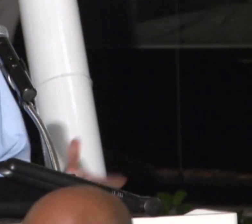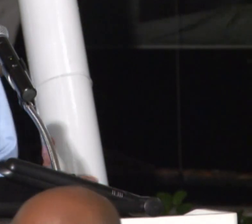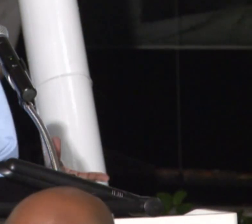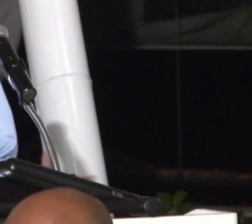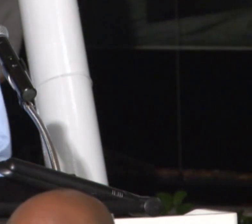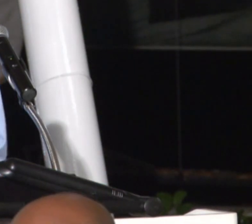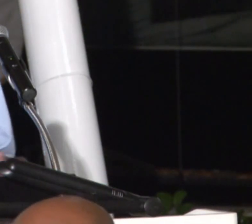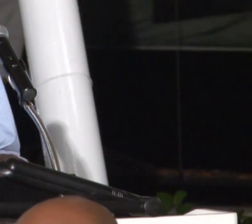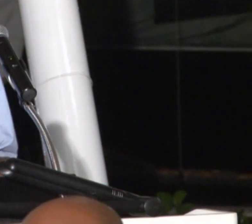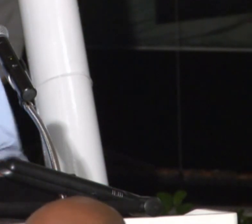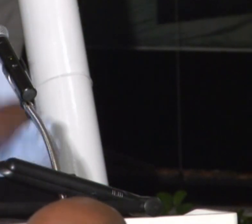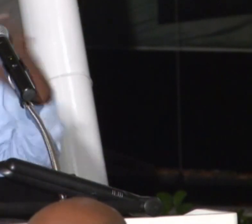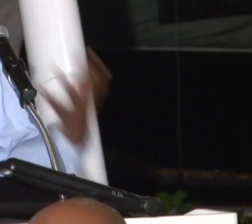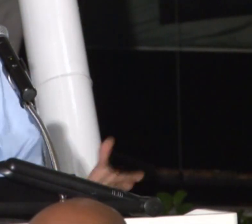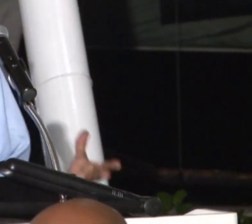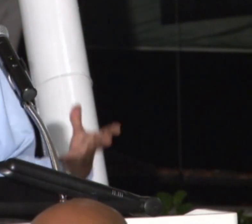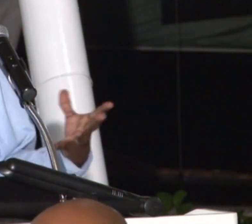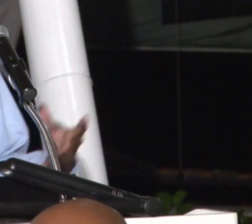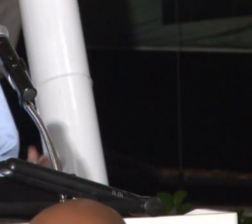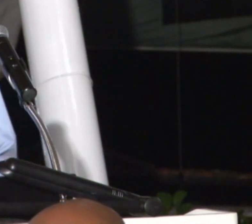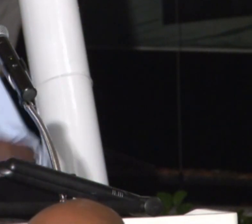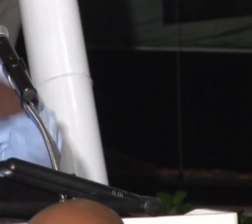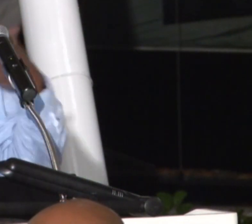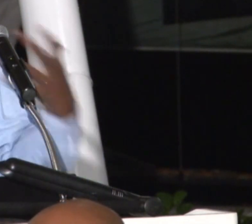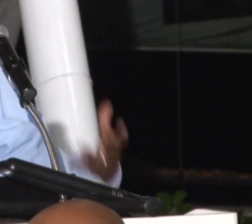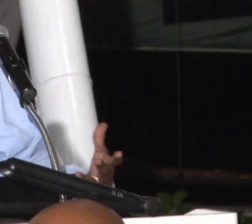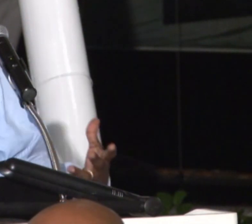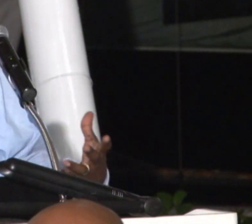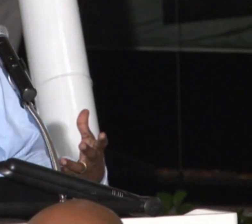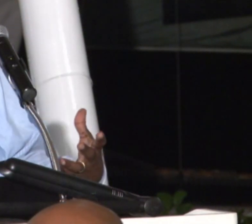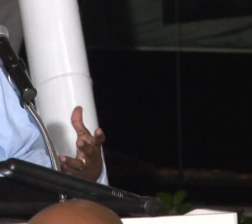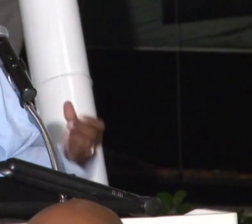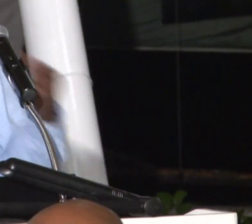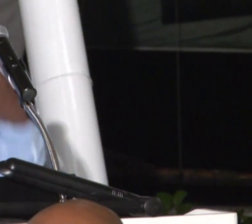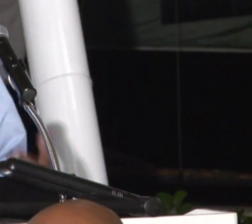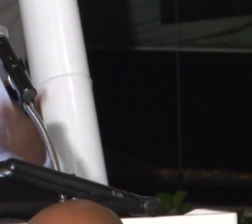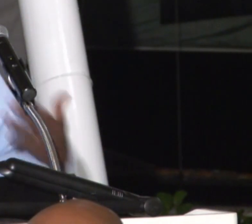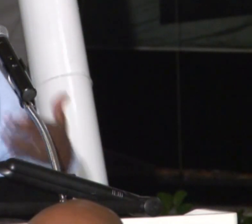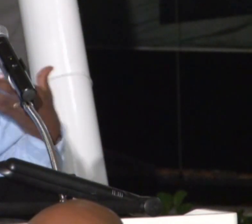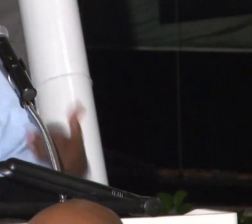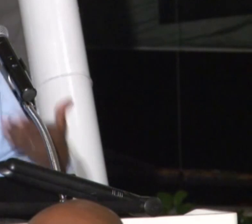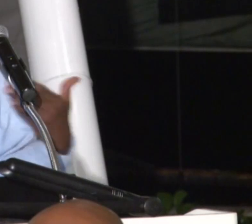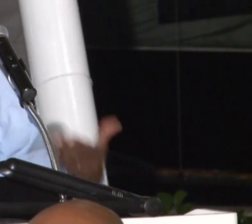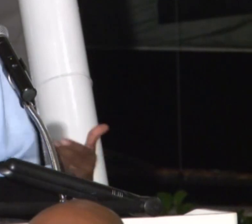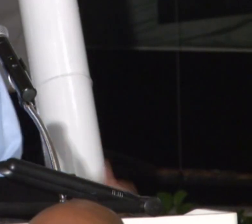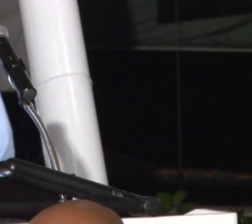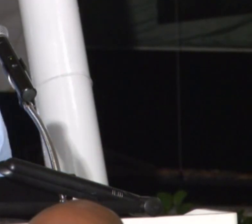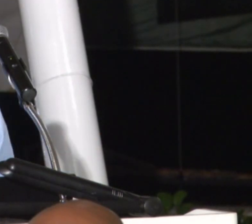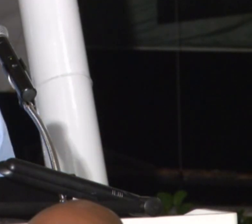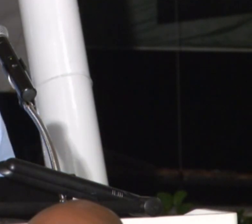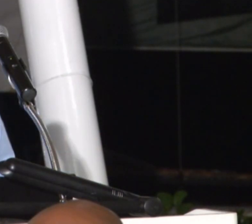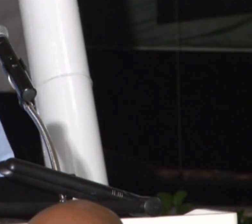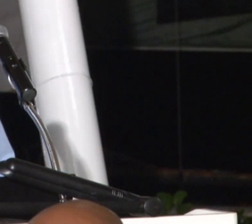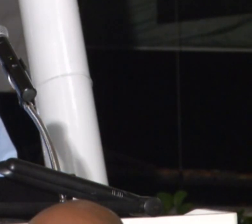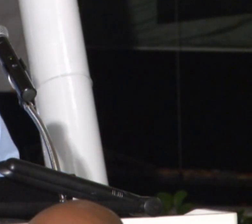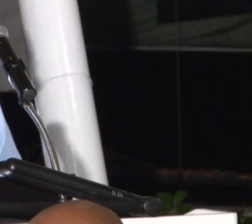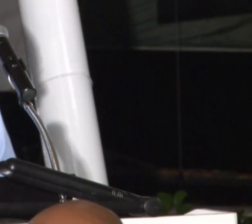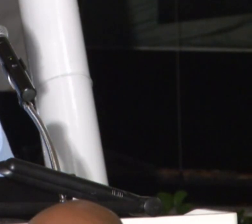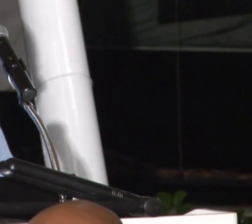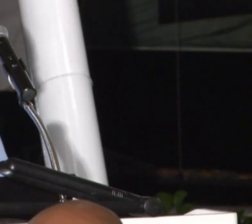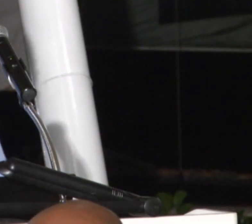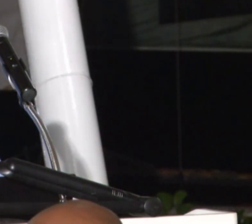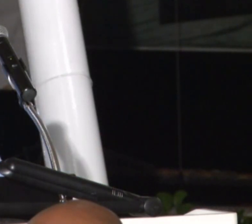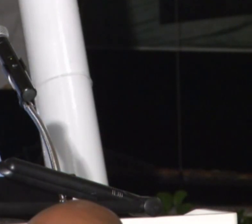on tax buoyancy. Will people change their behavior? Will spending continue? Will you actually be able to collect those taxes in